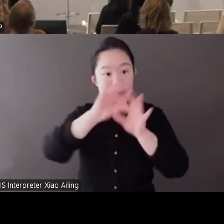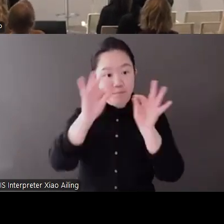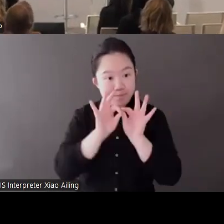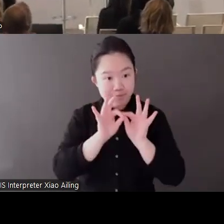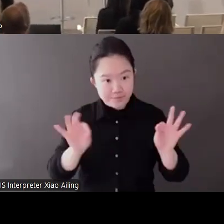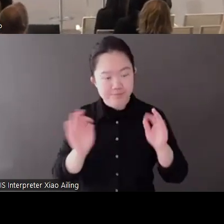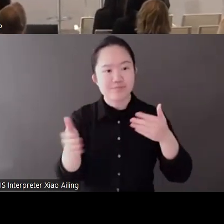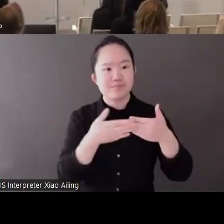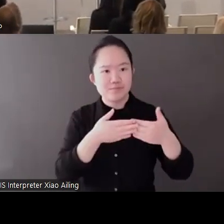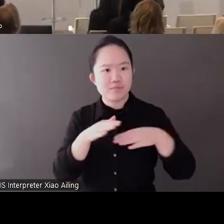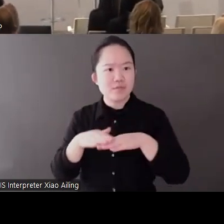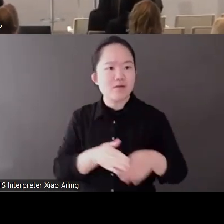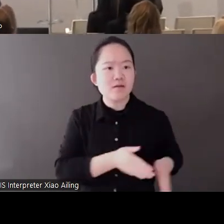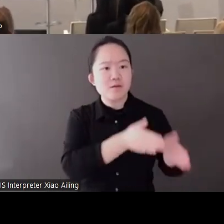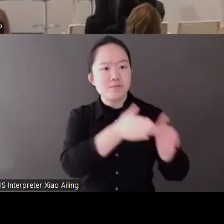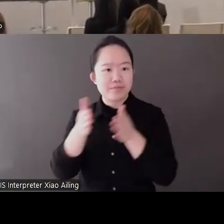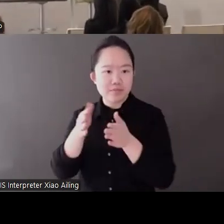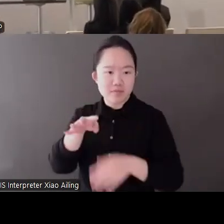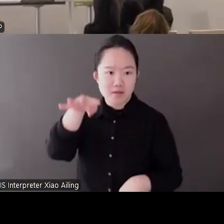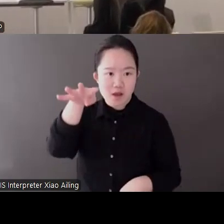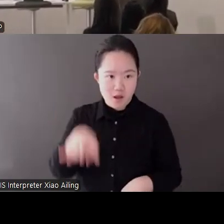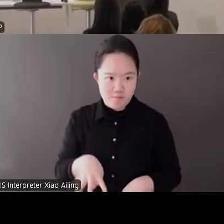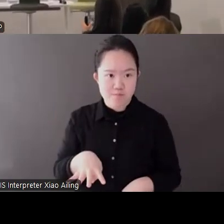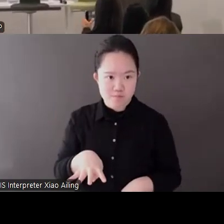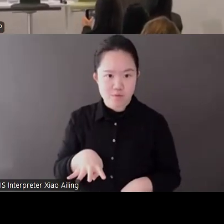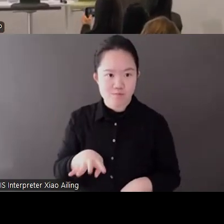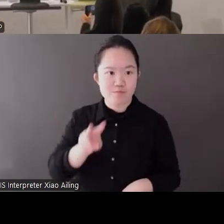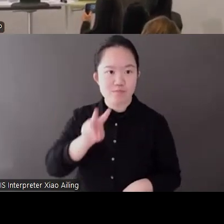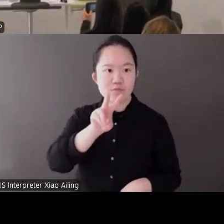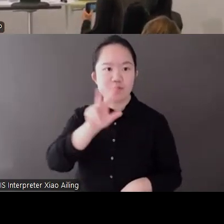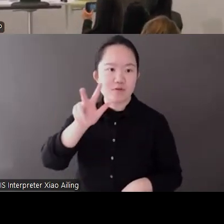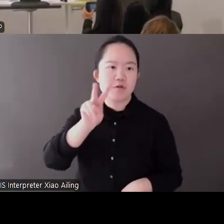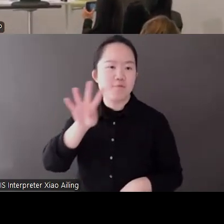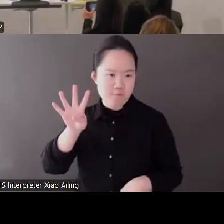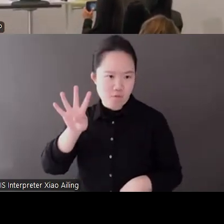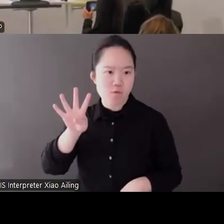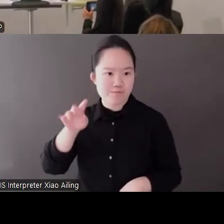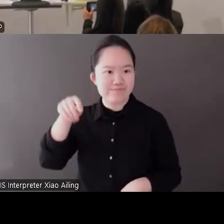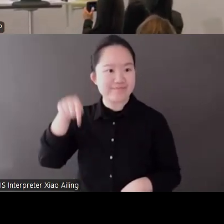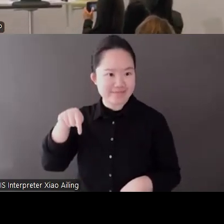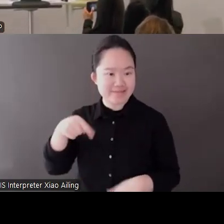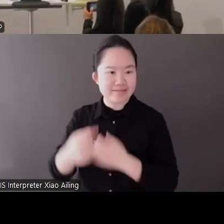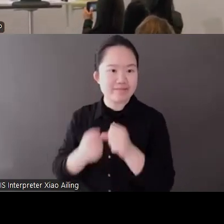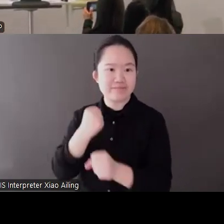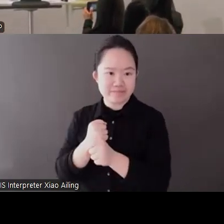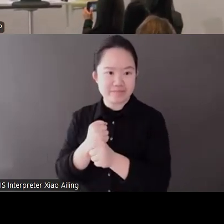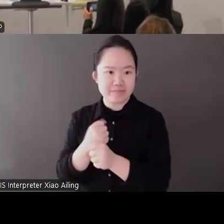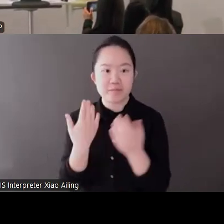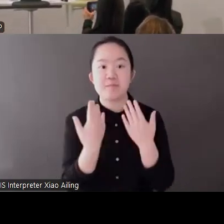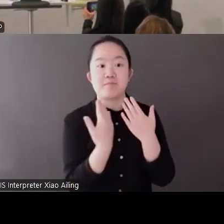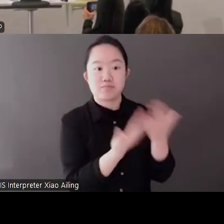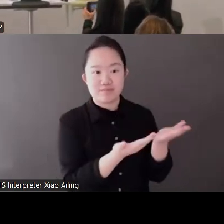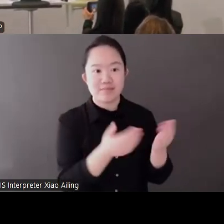has the same, more or less the same concept, but that is a full day workshop on site in Brno in the Czech Republic, so Central Europe this